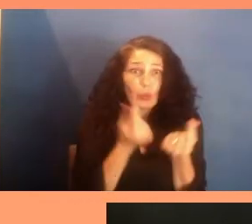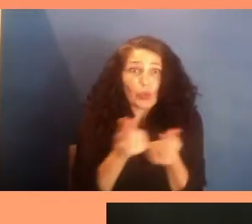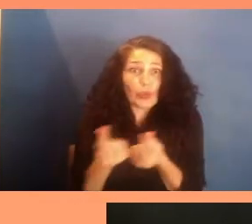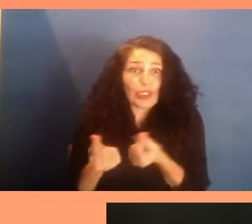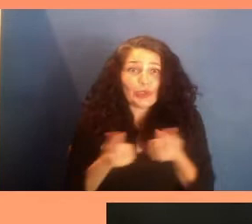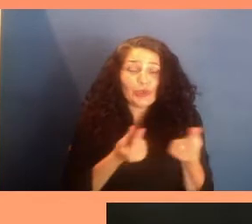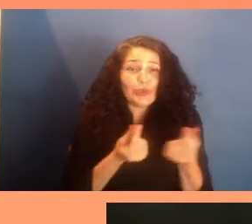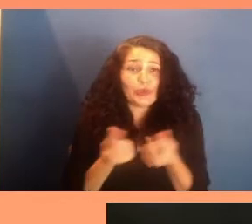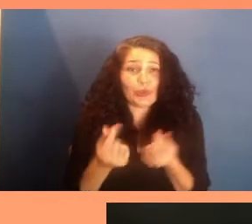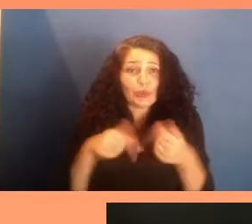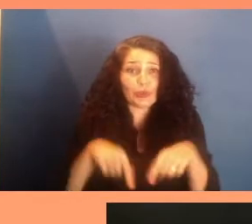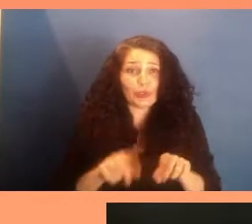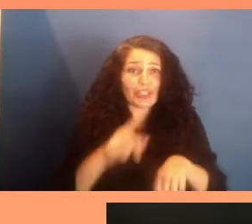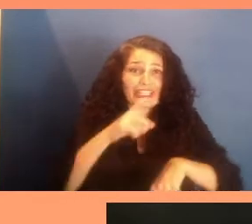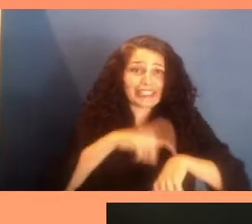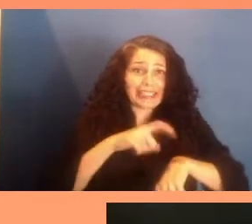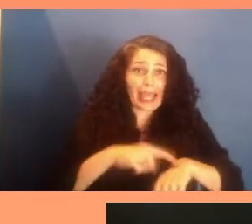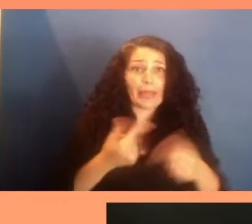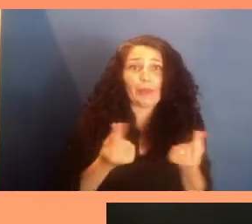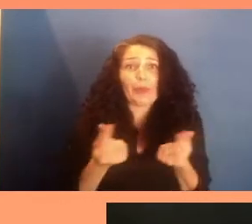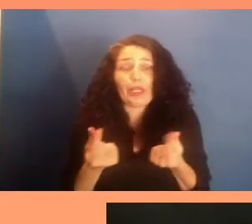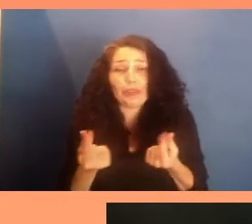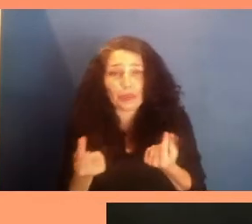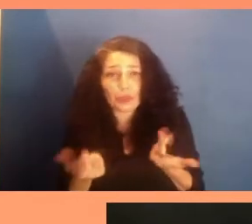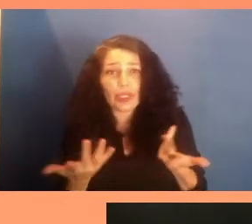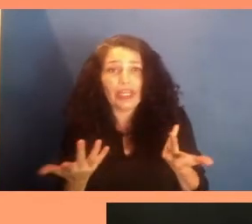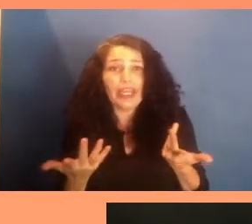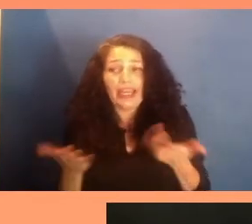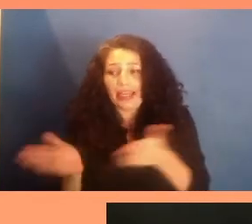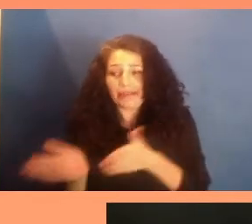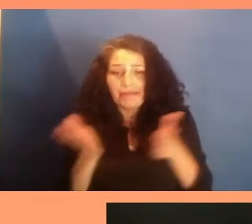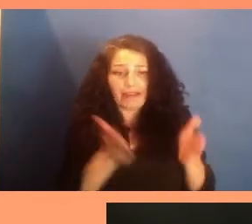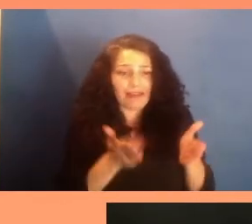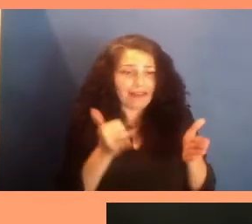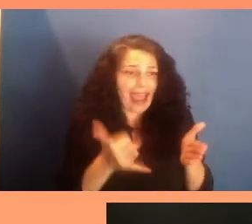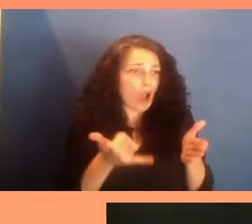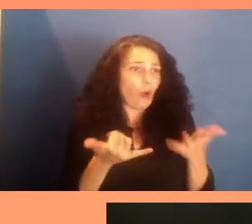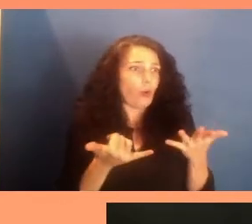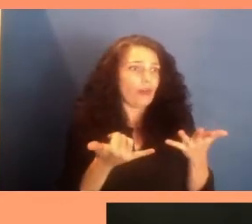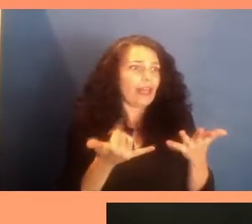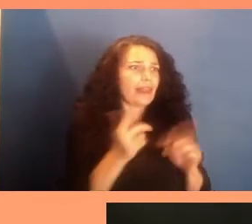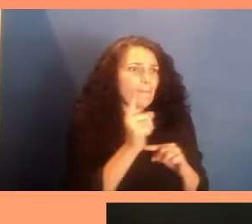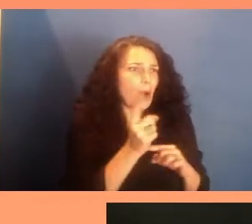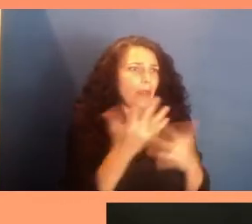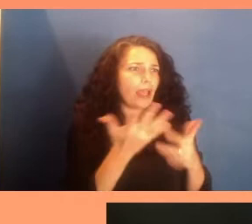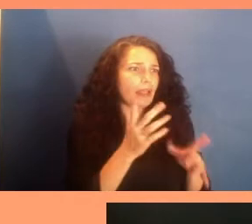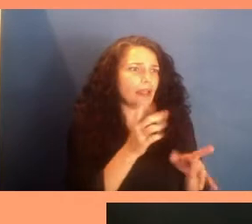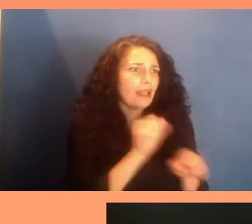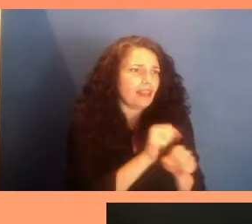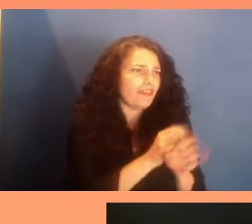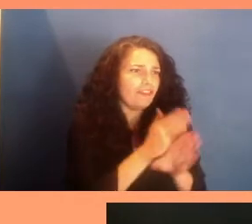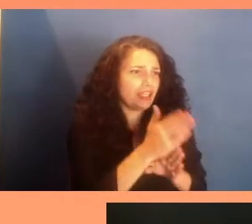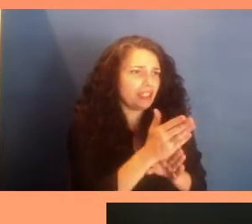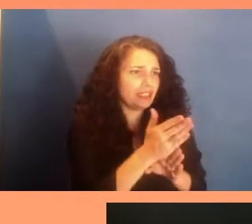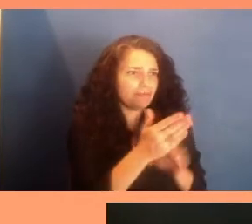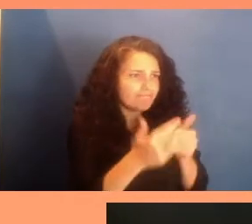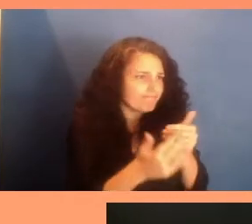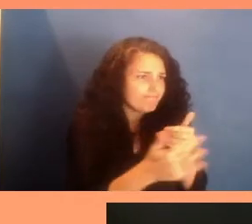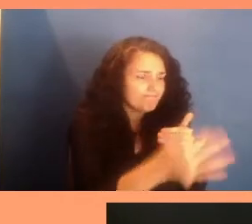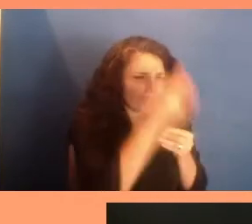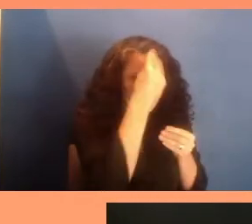time and what the moment that the field was in. And we started to talk about